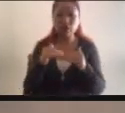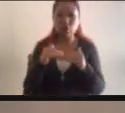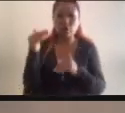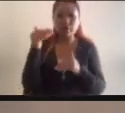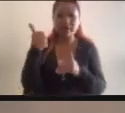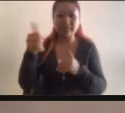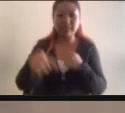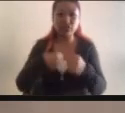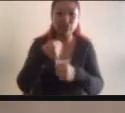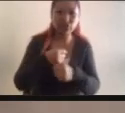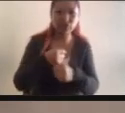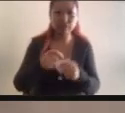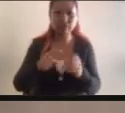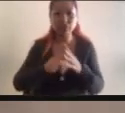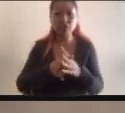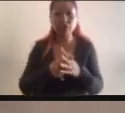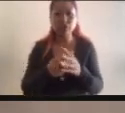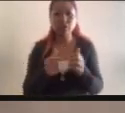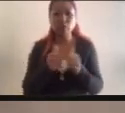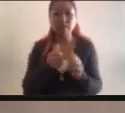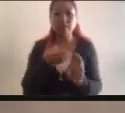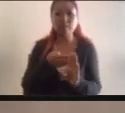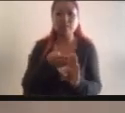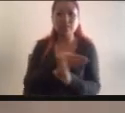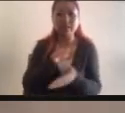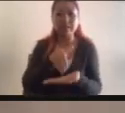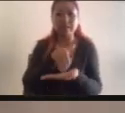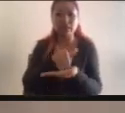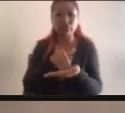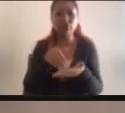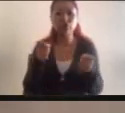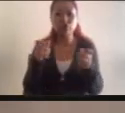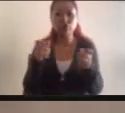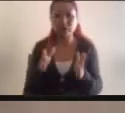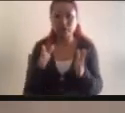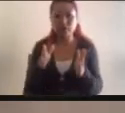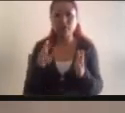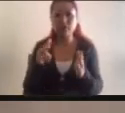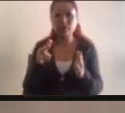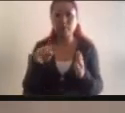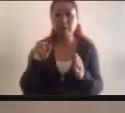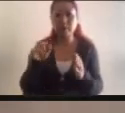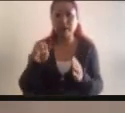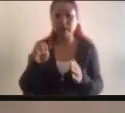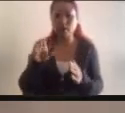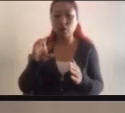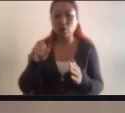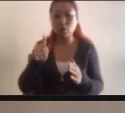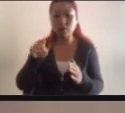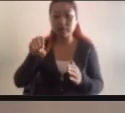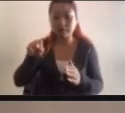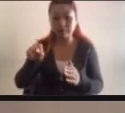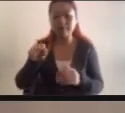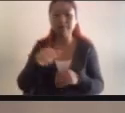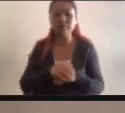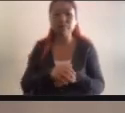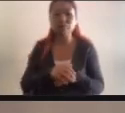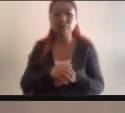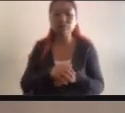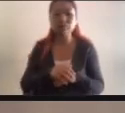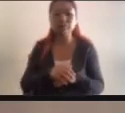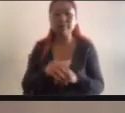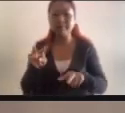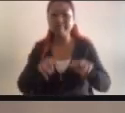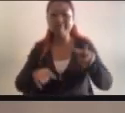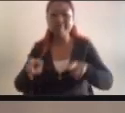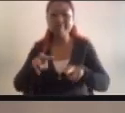years, beginning with previous center directors going back to Mike Coates, and looking at how do we